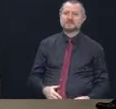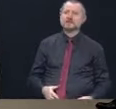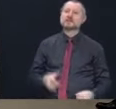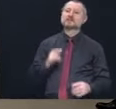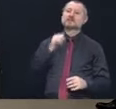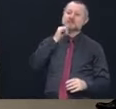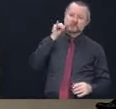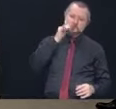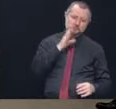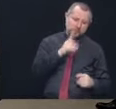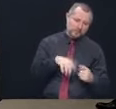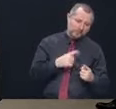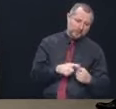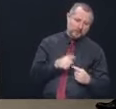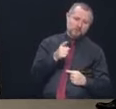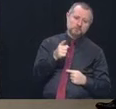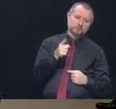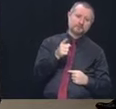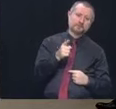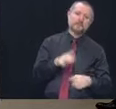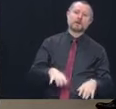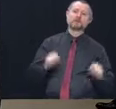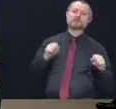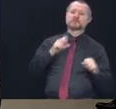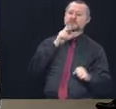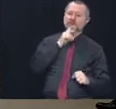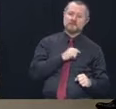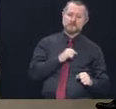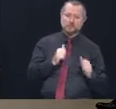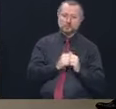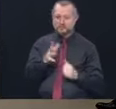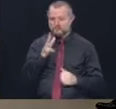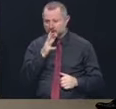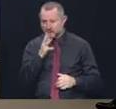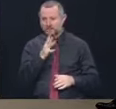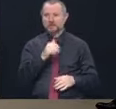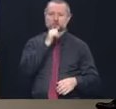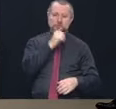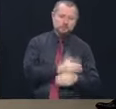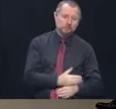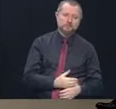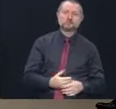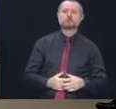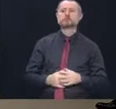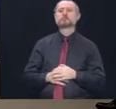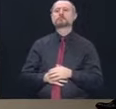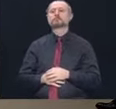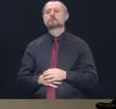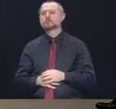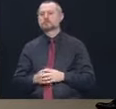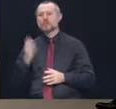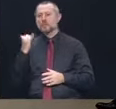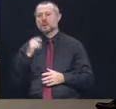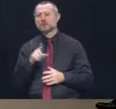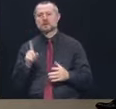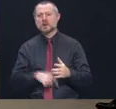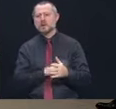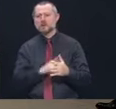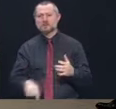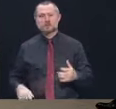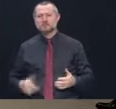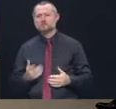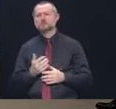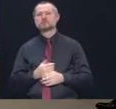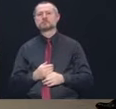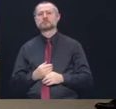planning a Thanksgiving with your mother and your daughters. What led to the turnabout, and then the second turnabout that